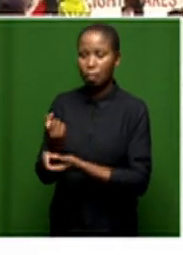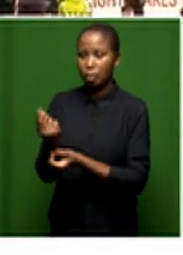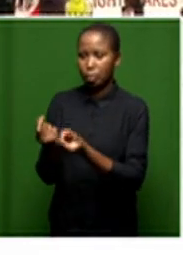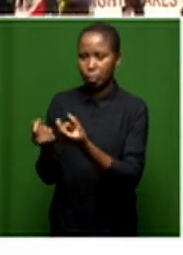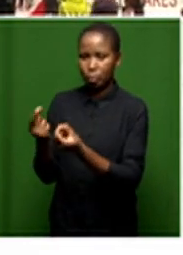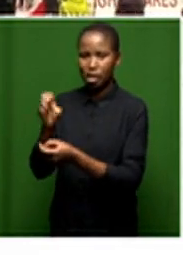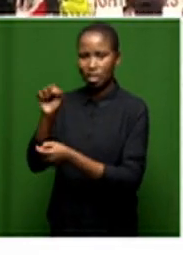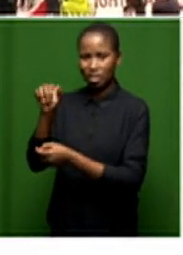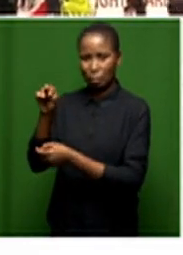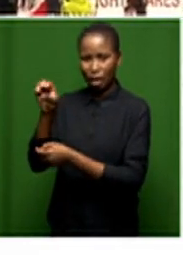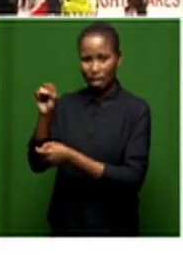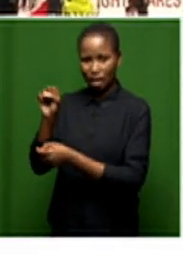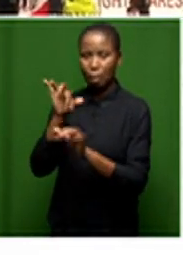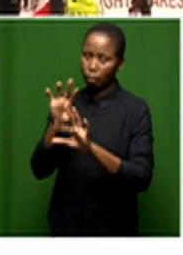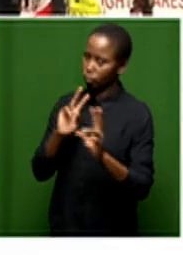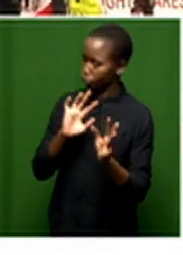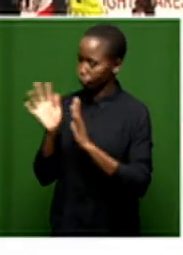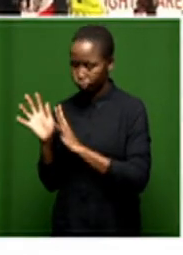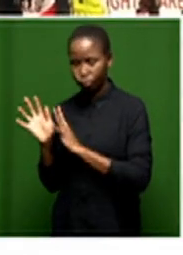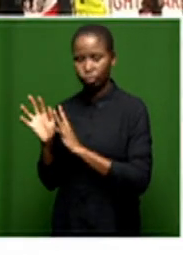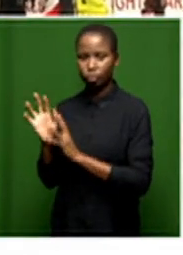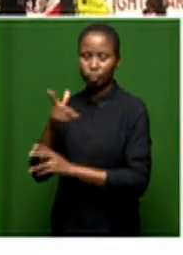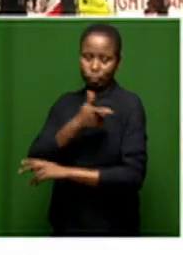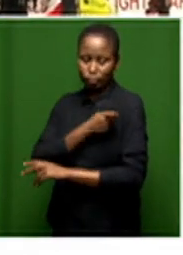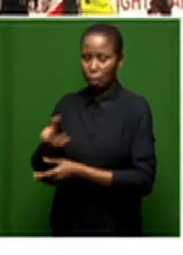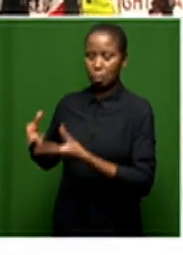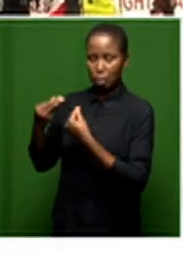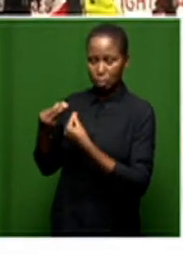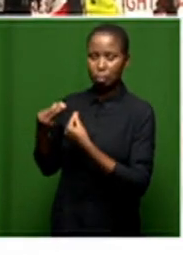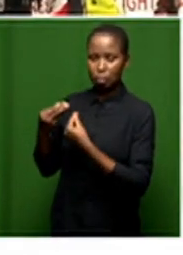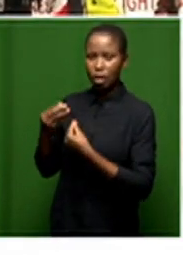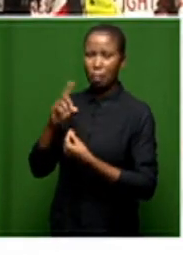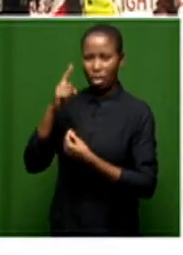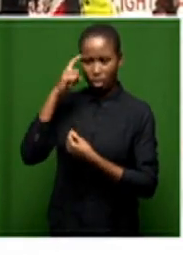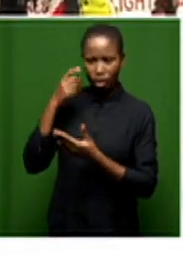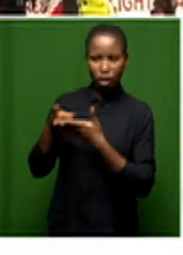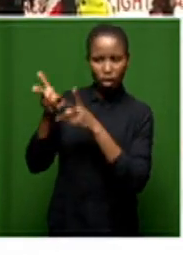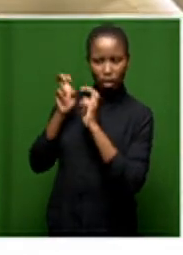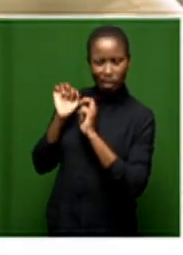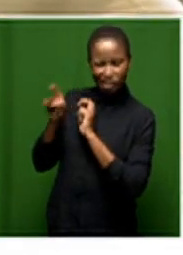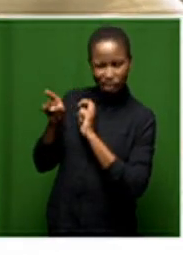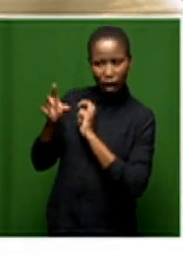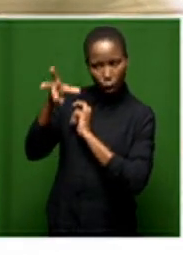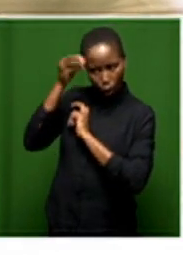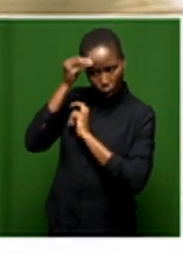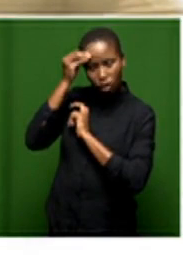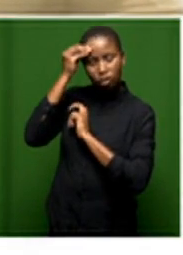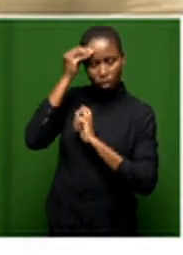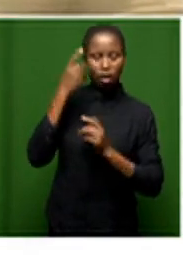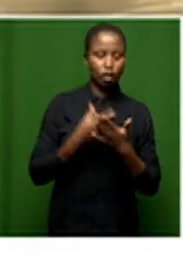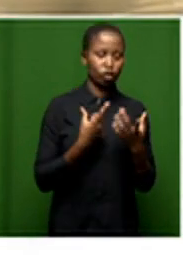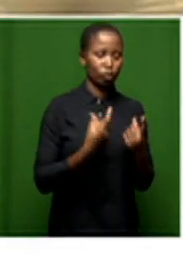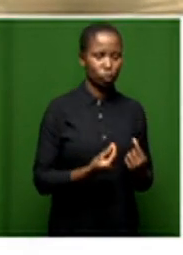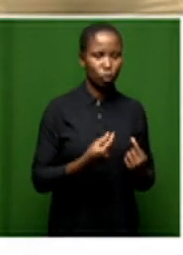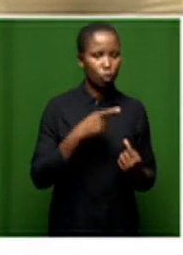people rush to the vaccine site and to receive the vaccine. And I think we want to learn how they do that, and so that